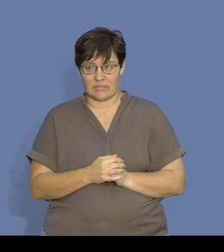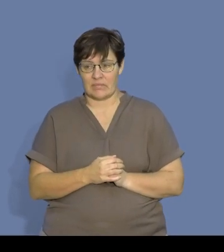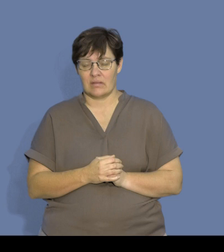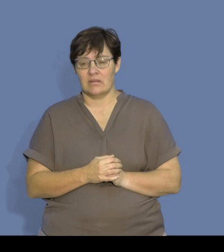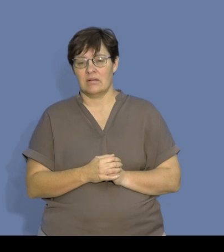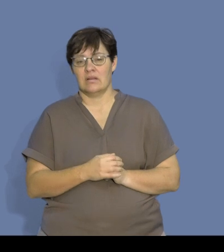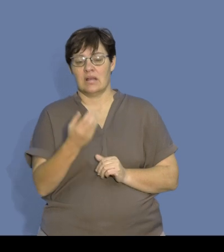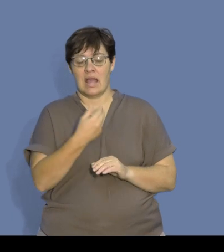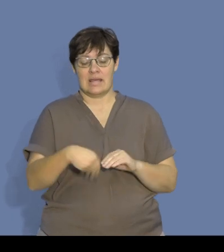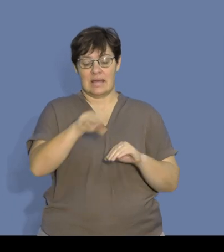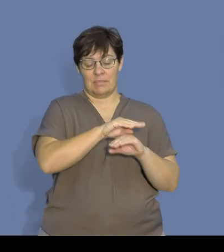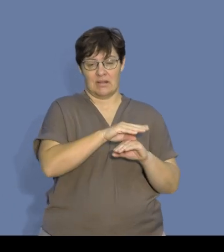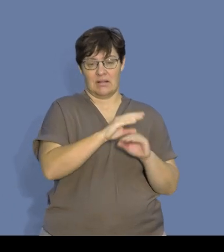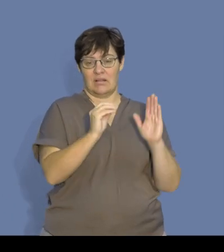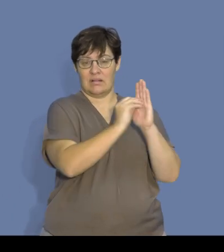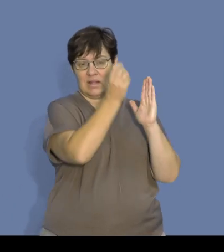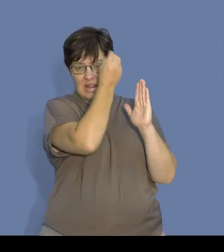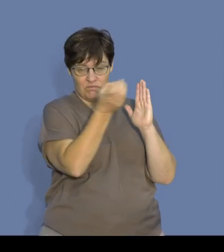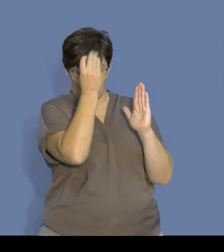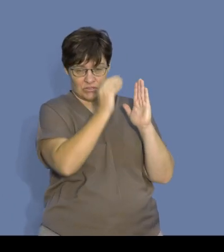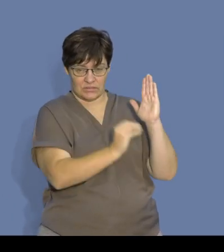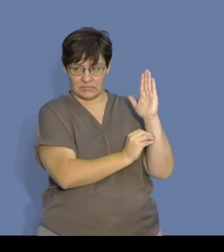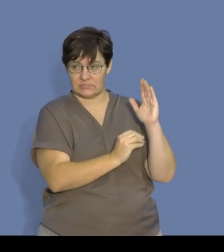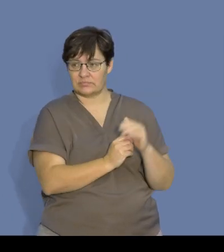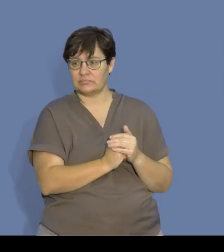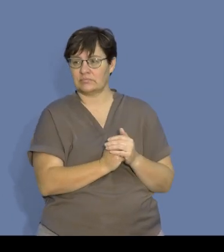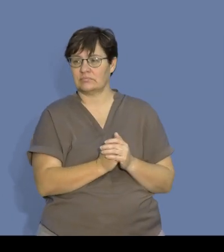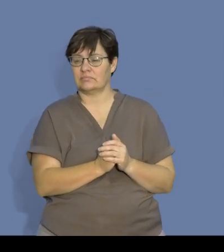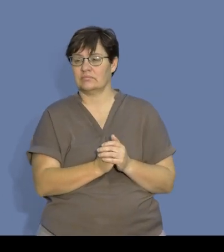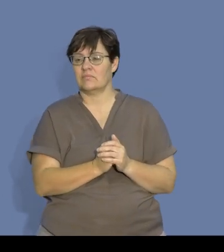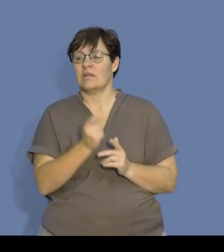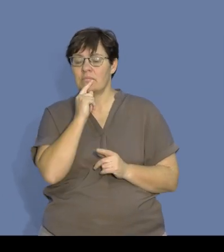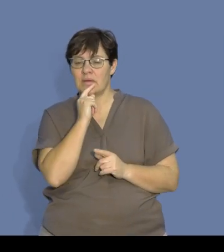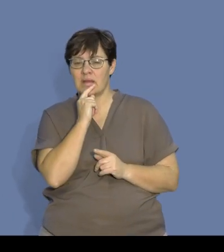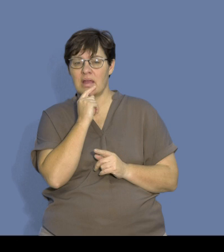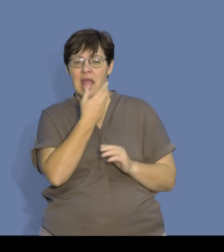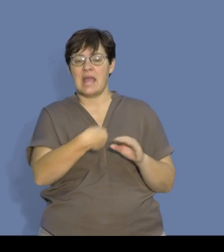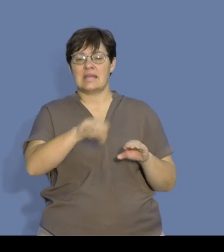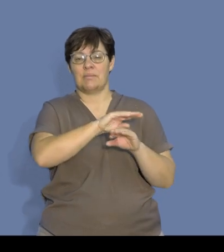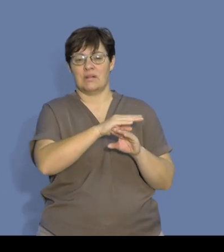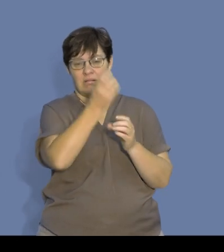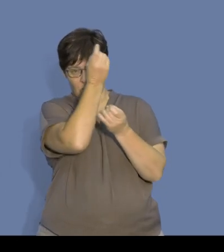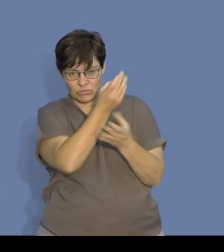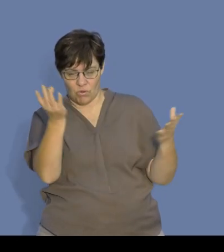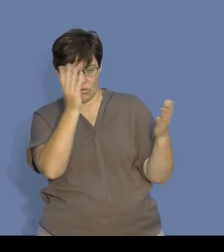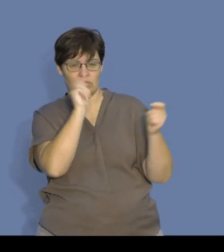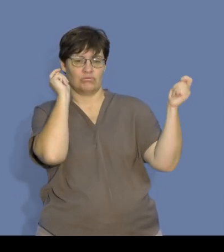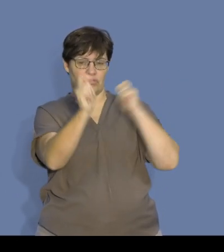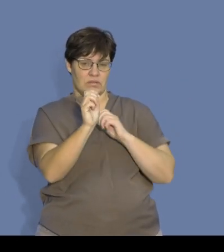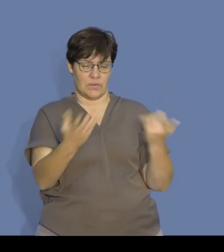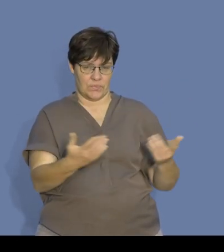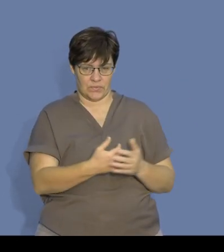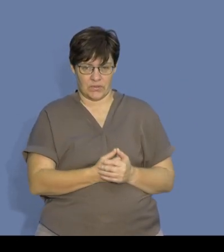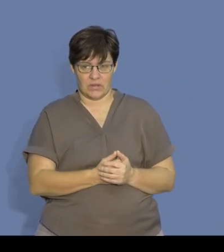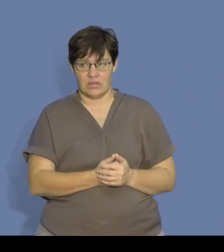So looking at the capital note, and I've got a quick example here to show you how the capital note is going to